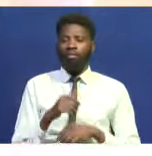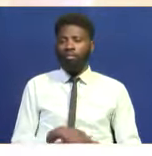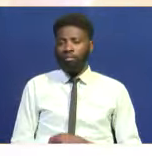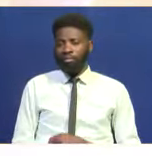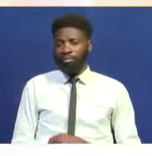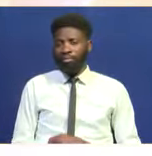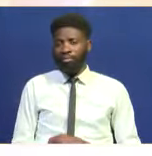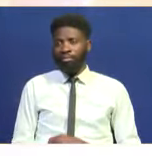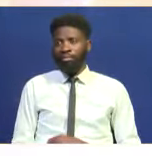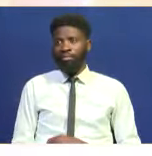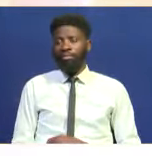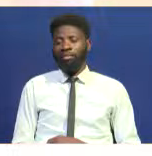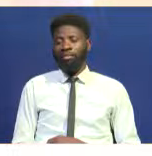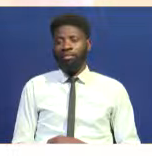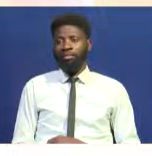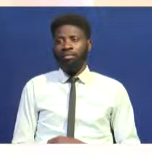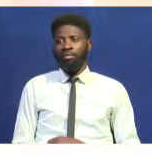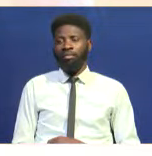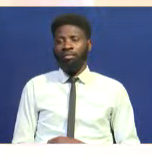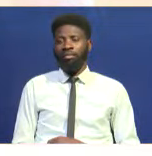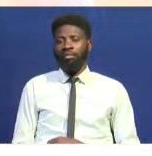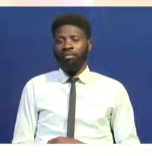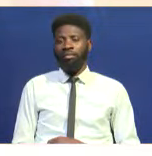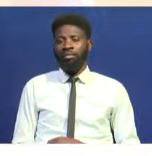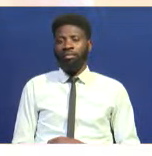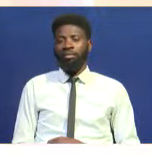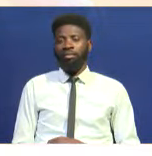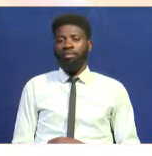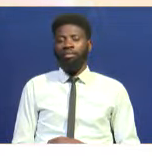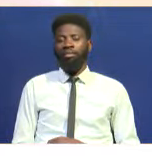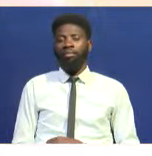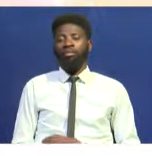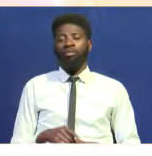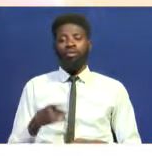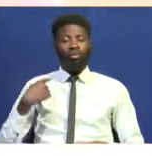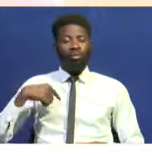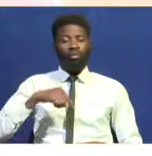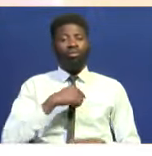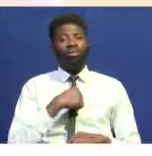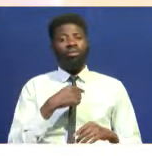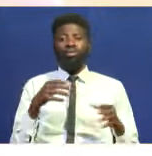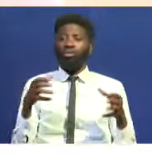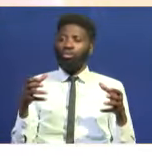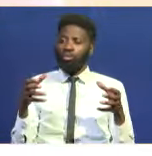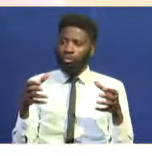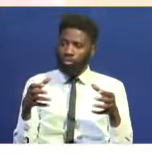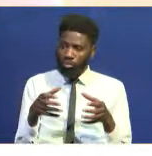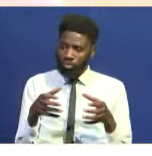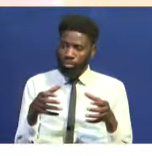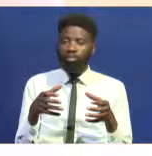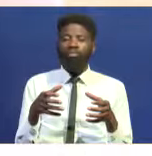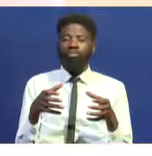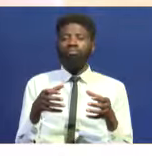never went into opposition, he will never become president. Find your sisi. Tumepeleka mheshimiwa Kalonzo kila